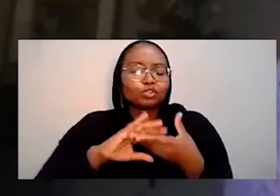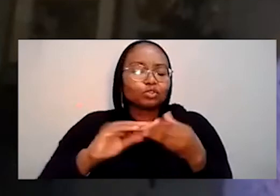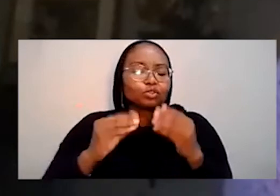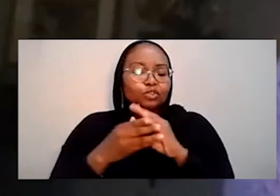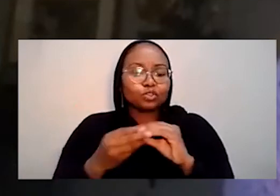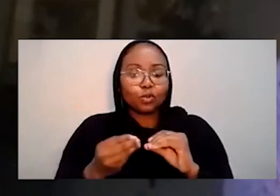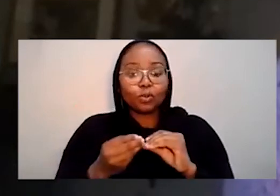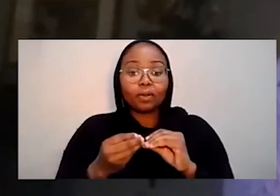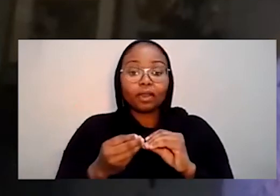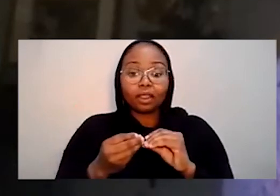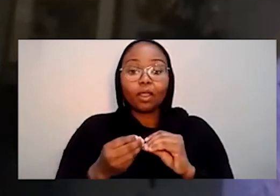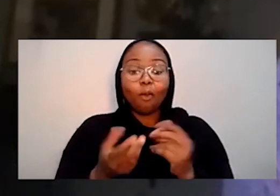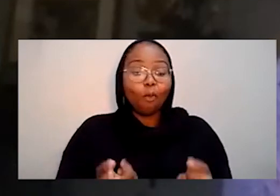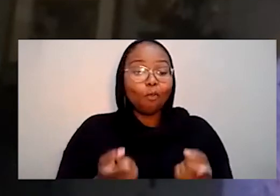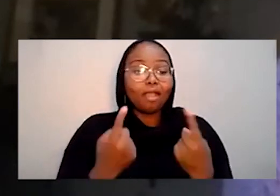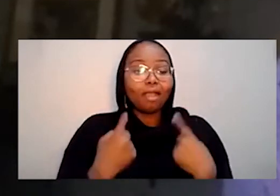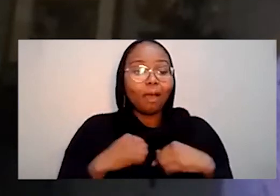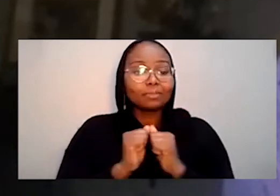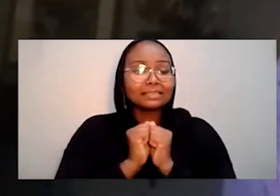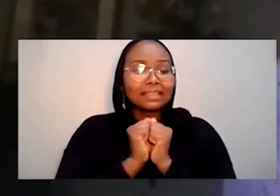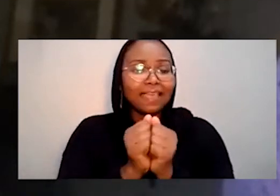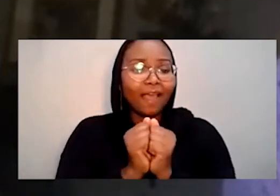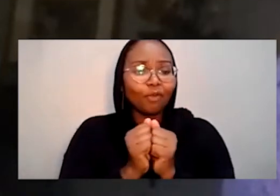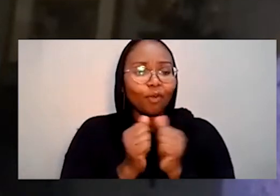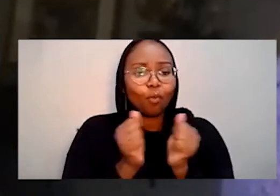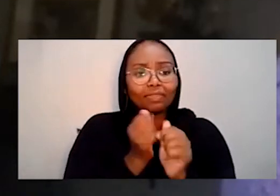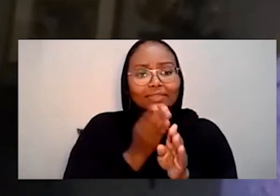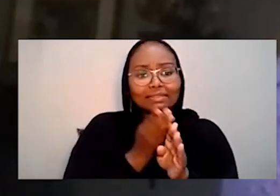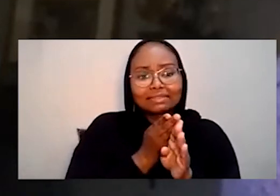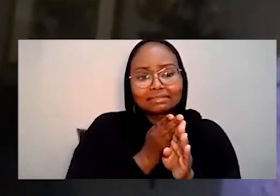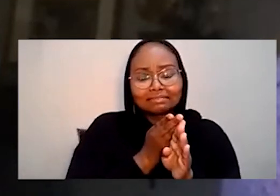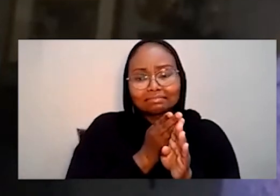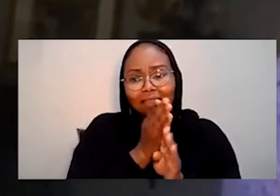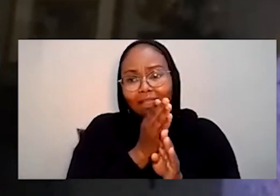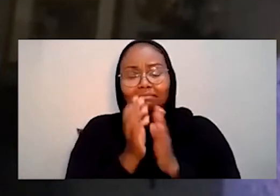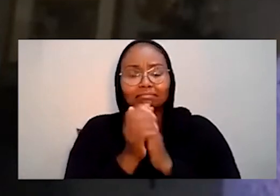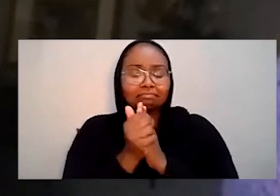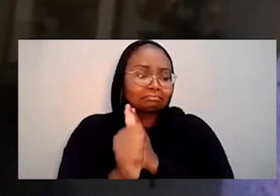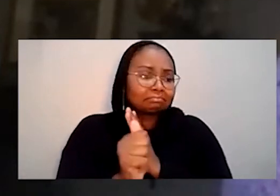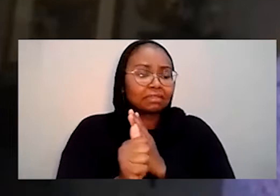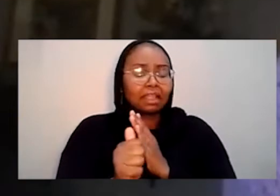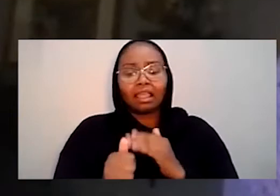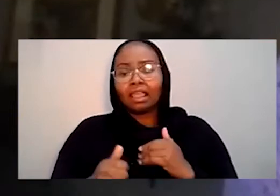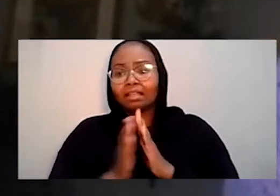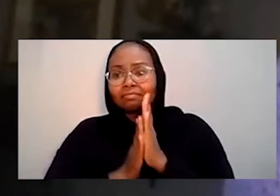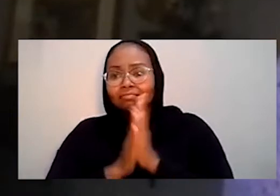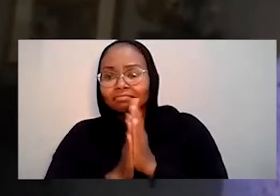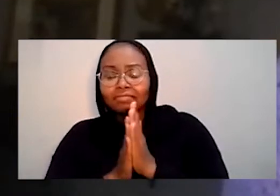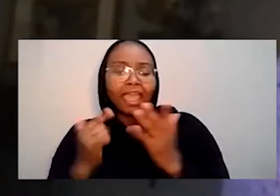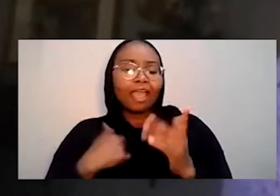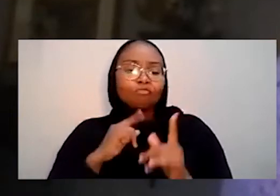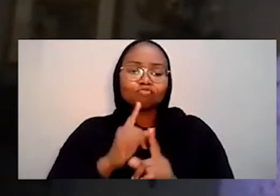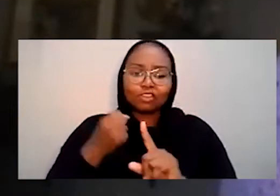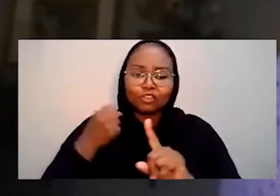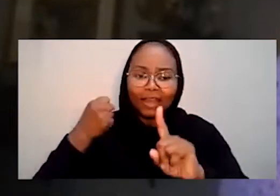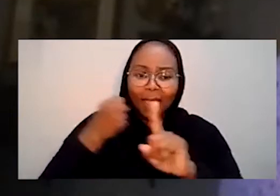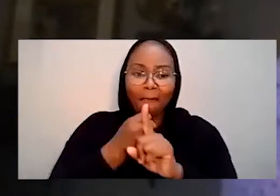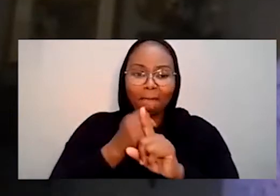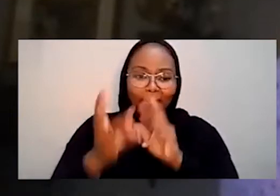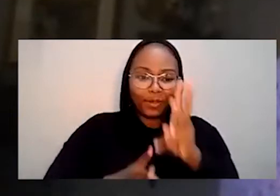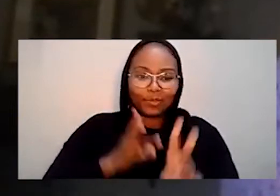skills, talents, and passions to live the Sisterhood's mission and to have an impact on the world,